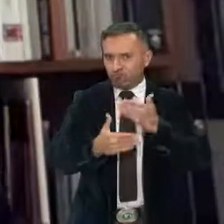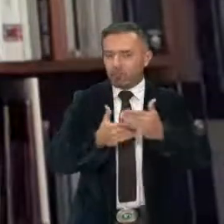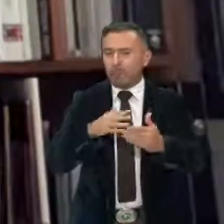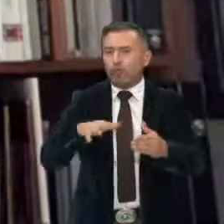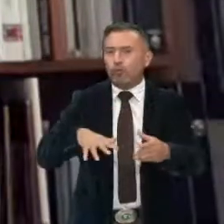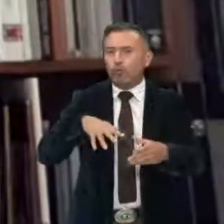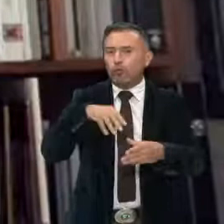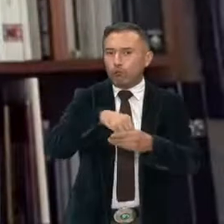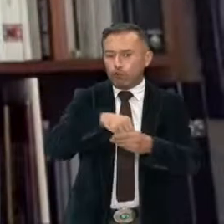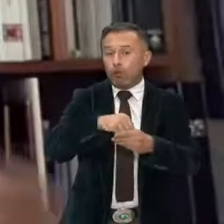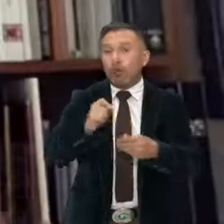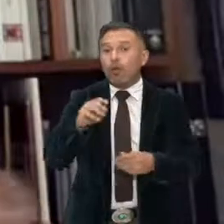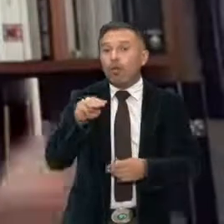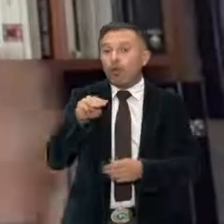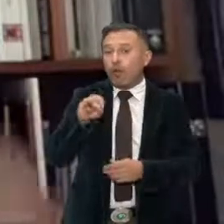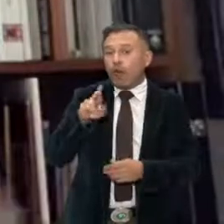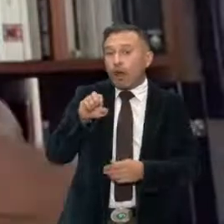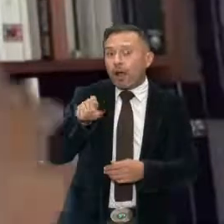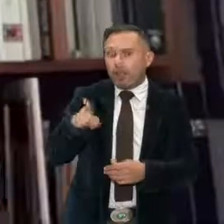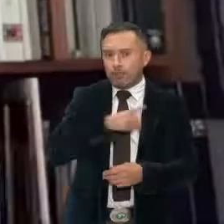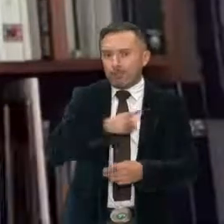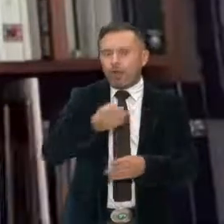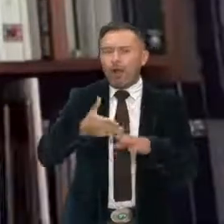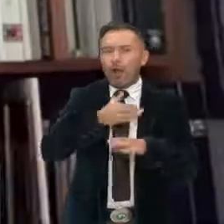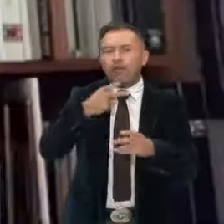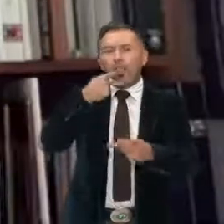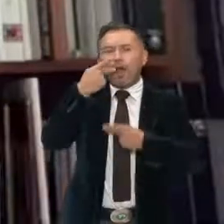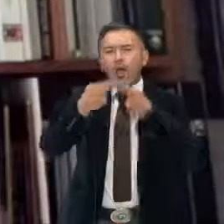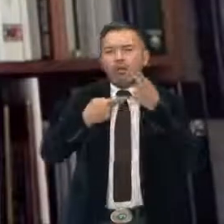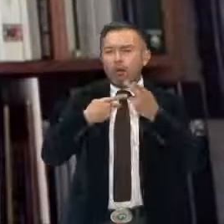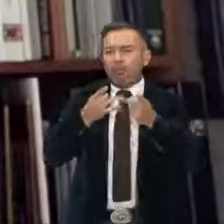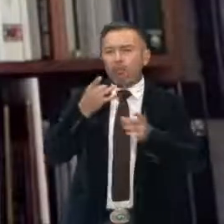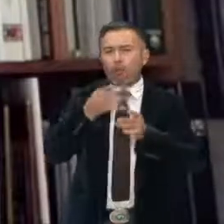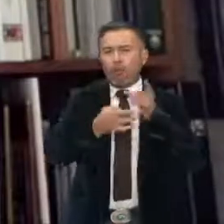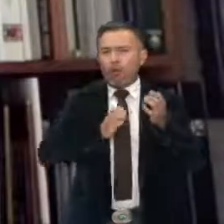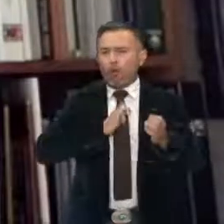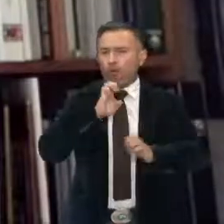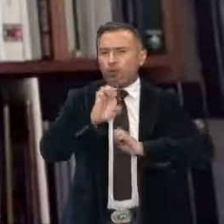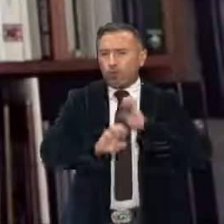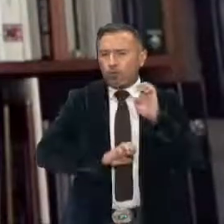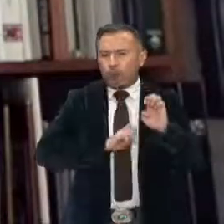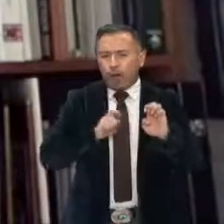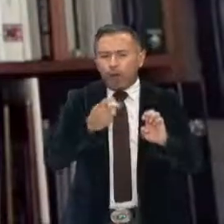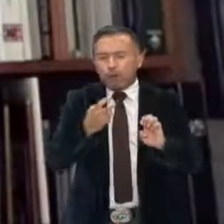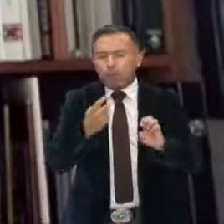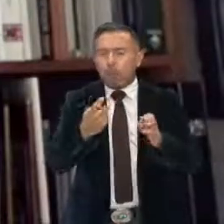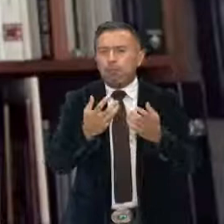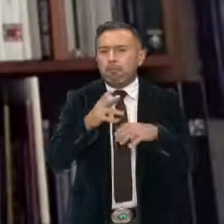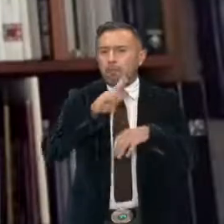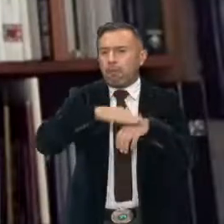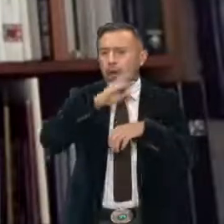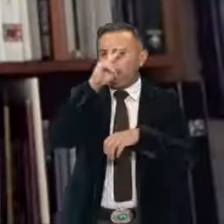mark the way to inclusion that Morales should have closed. And this hatred